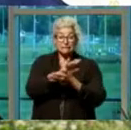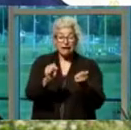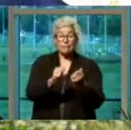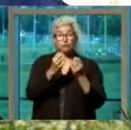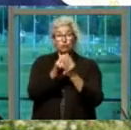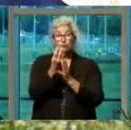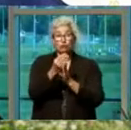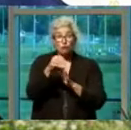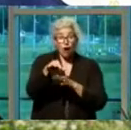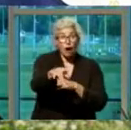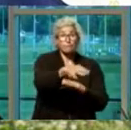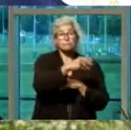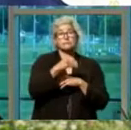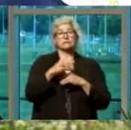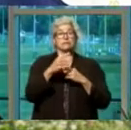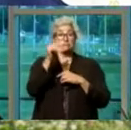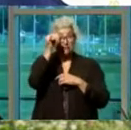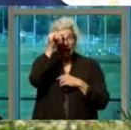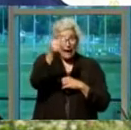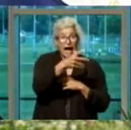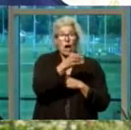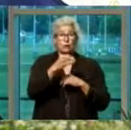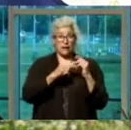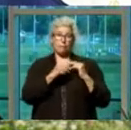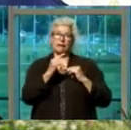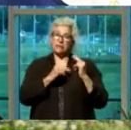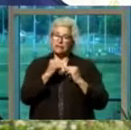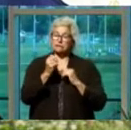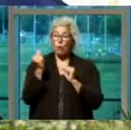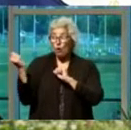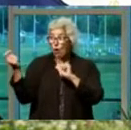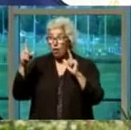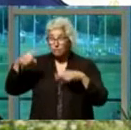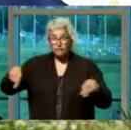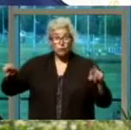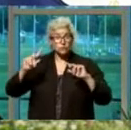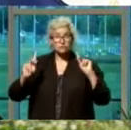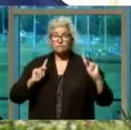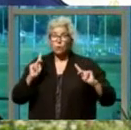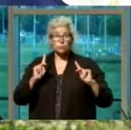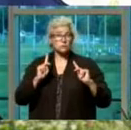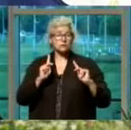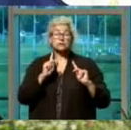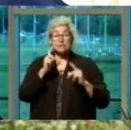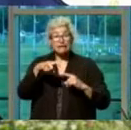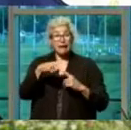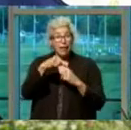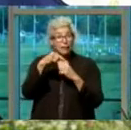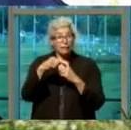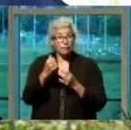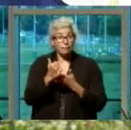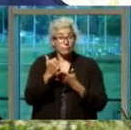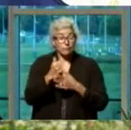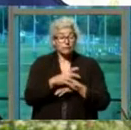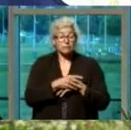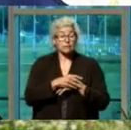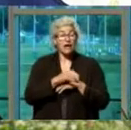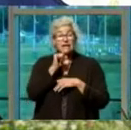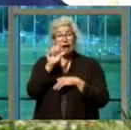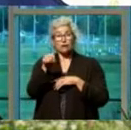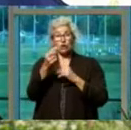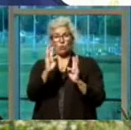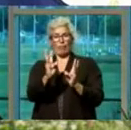buildings. All of these folks need help. And it's not just weather-related concerns that grip our nation's